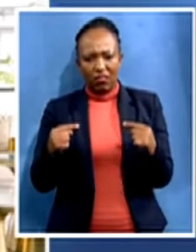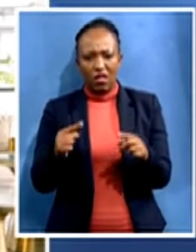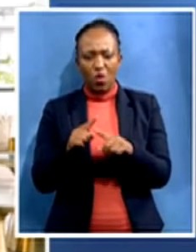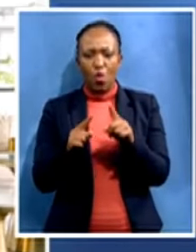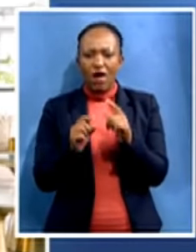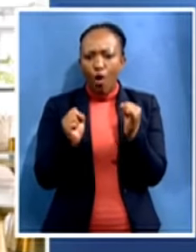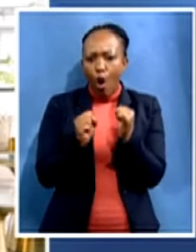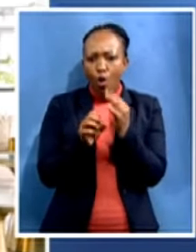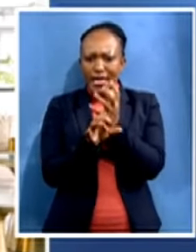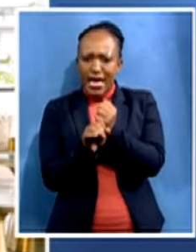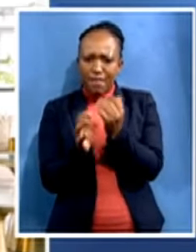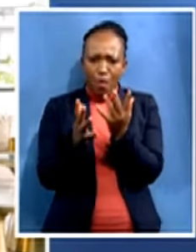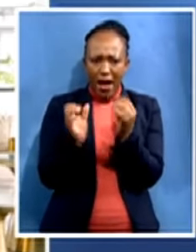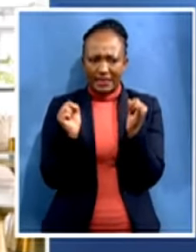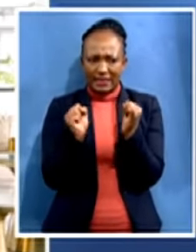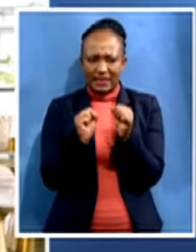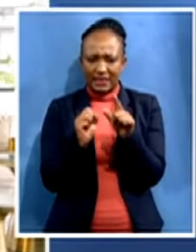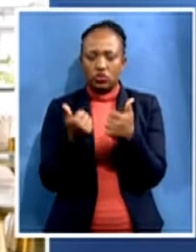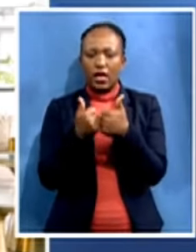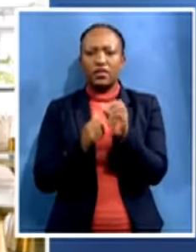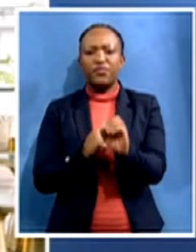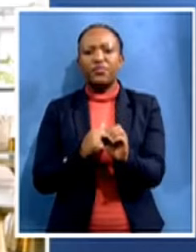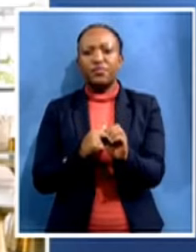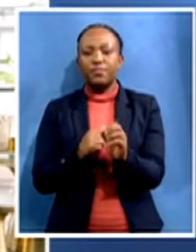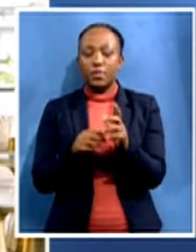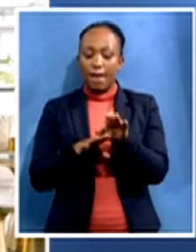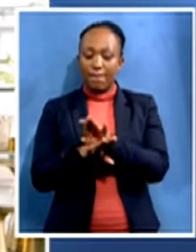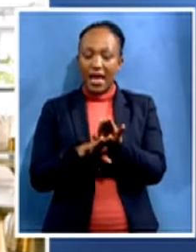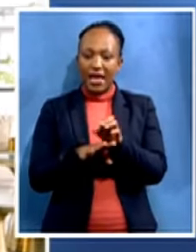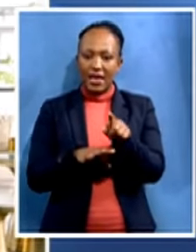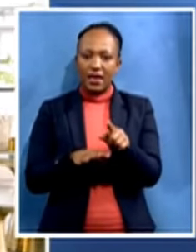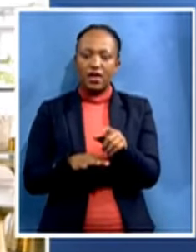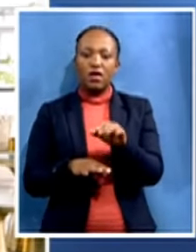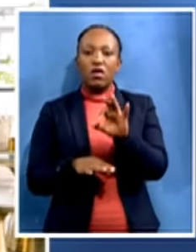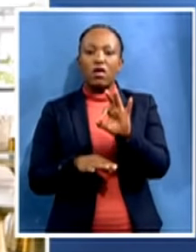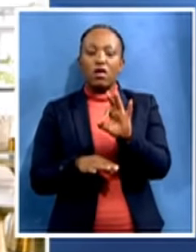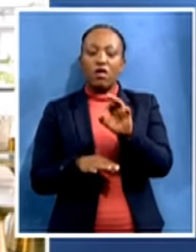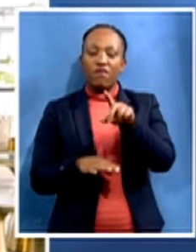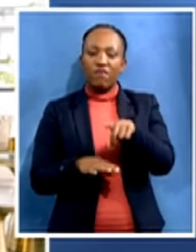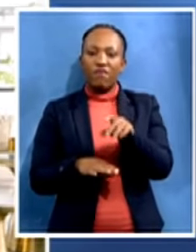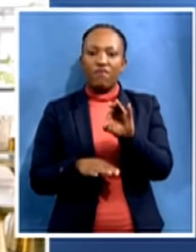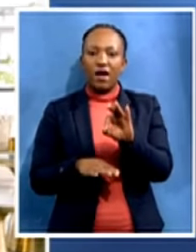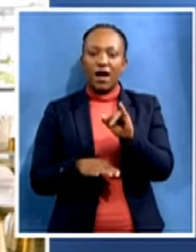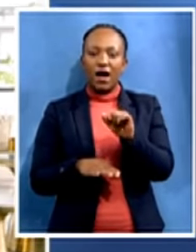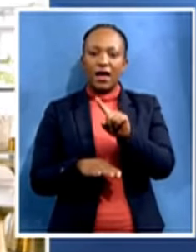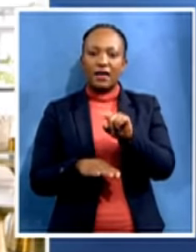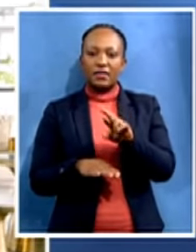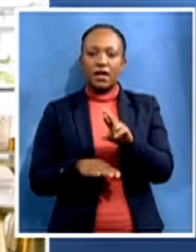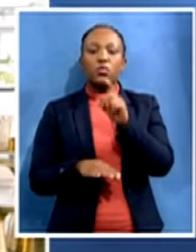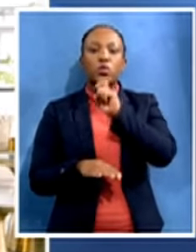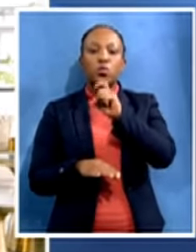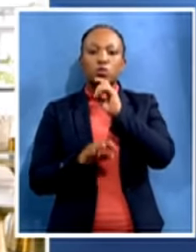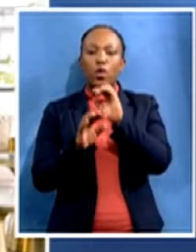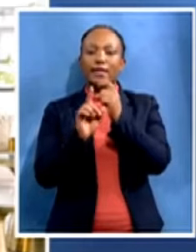in the plan, the Pfizer vaccine was going to be used mainly in the large urban centers, whilst the J&J